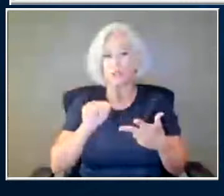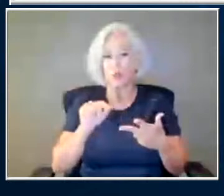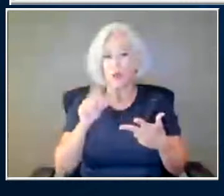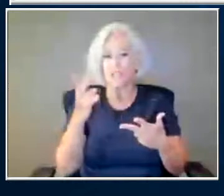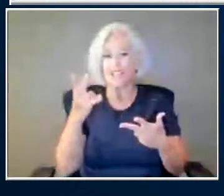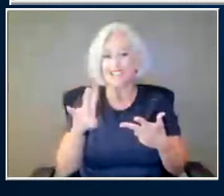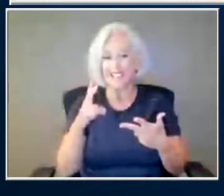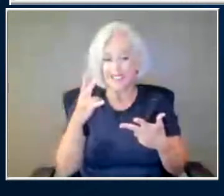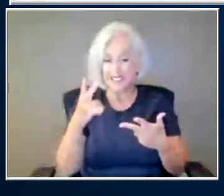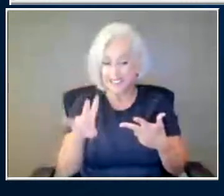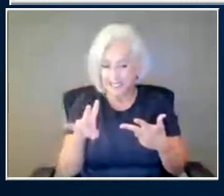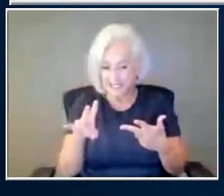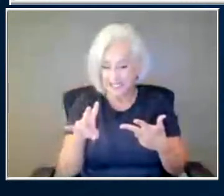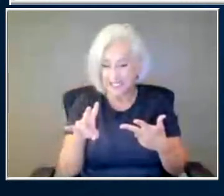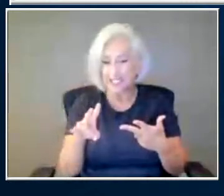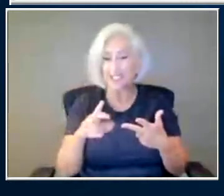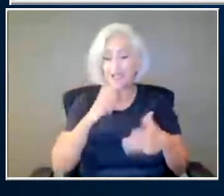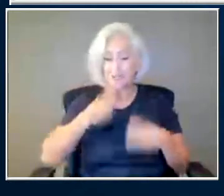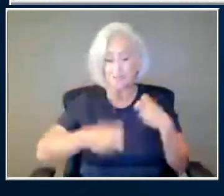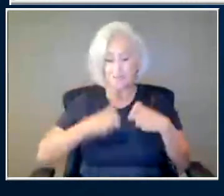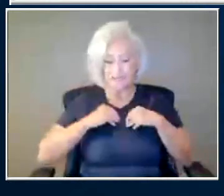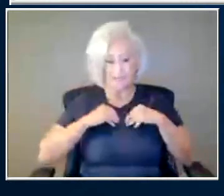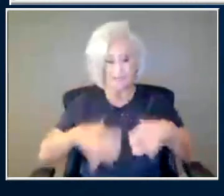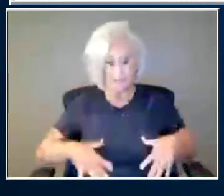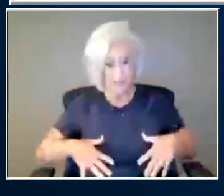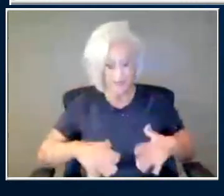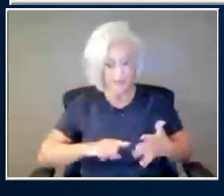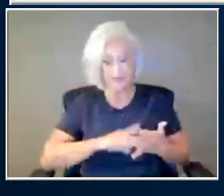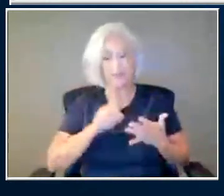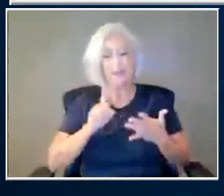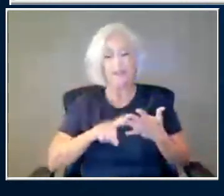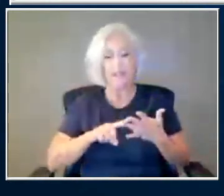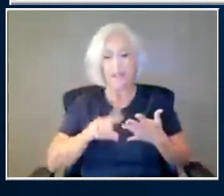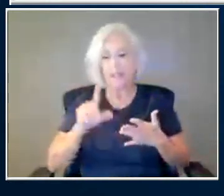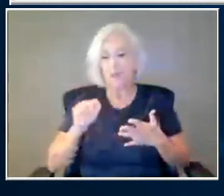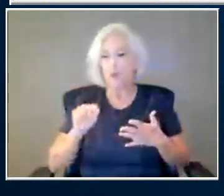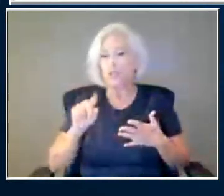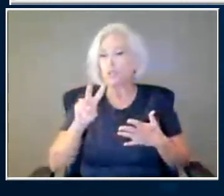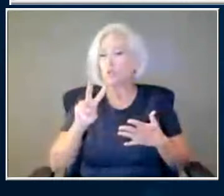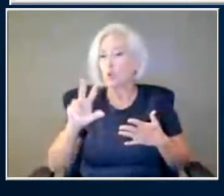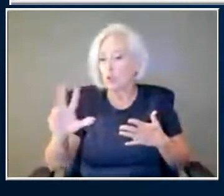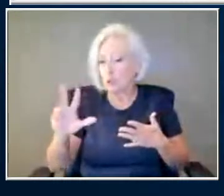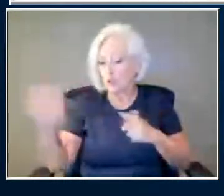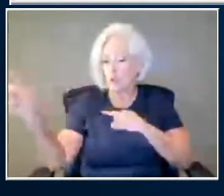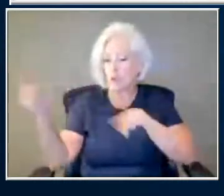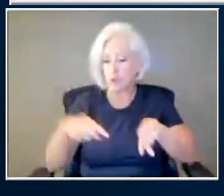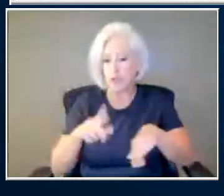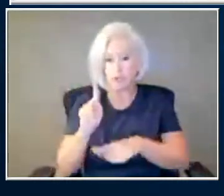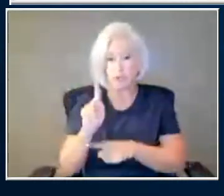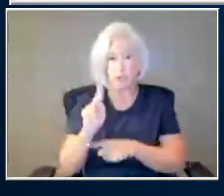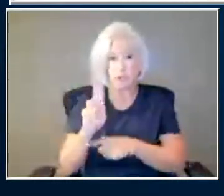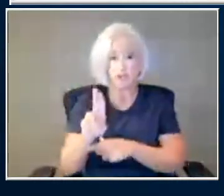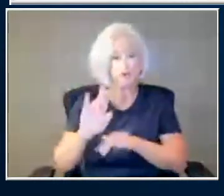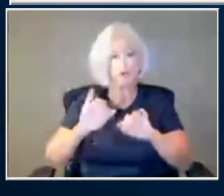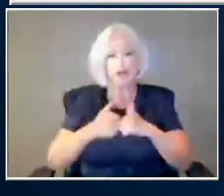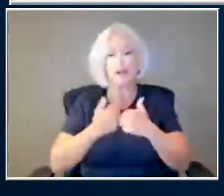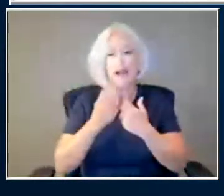2023, you first came to the University of Kansas Cancer Center. So how did you end up seeing Dr. Parikh? How did you guys